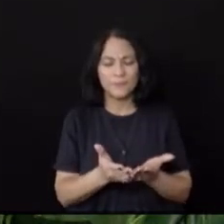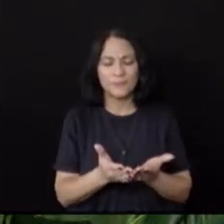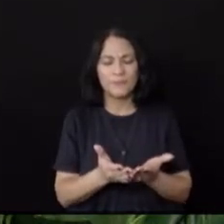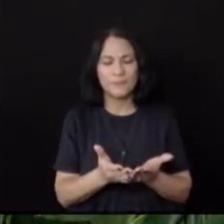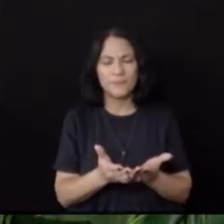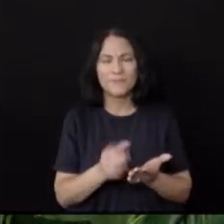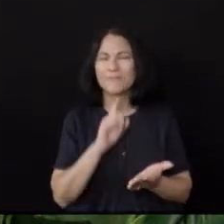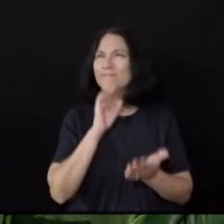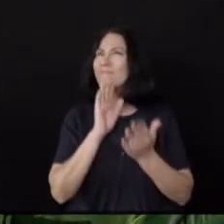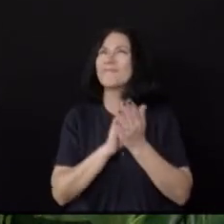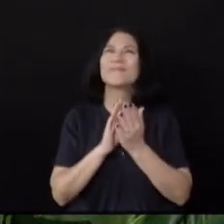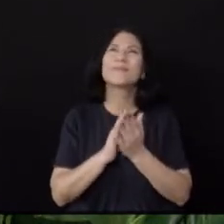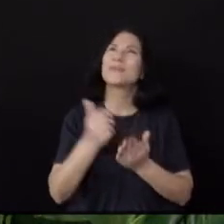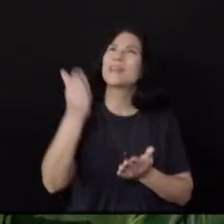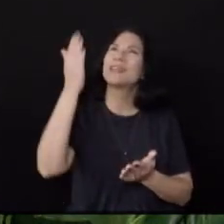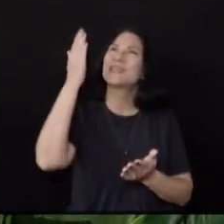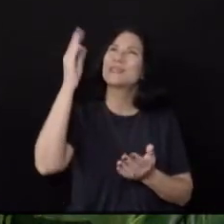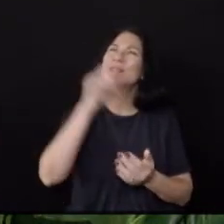Praise you, Lord.